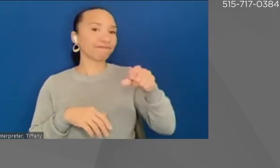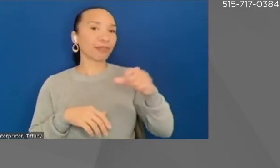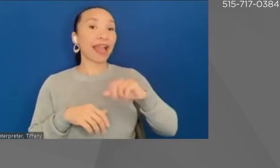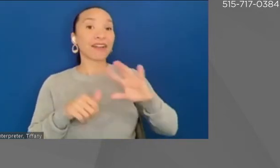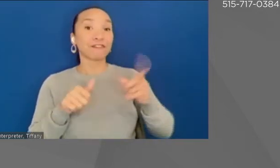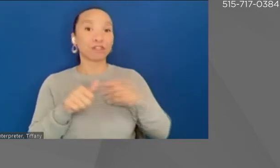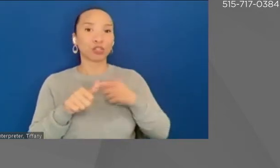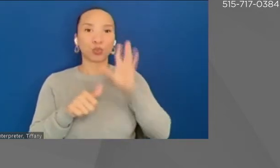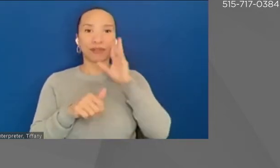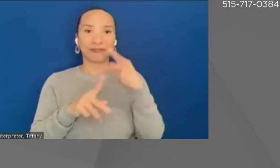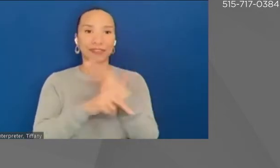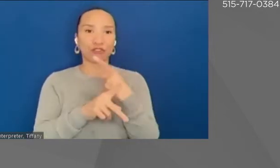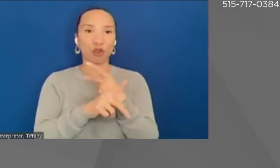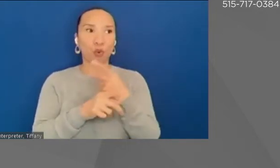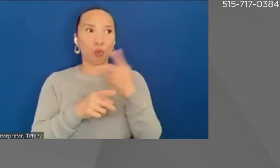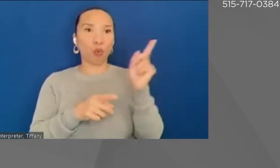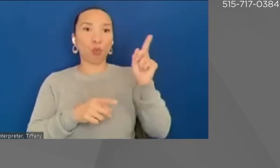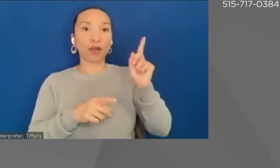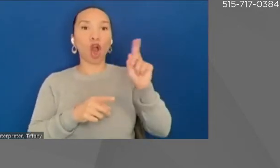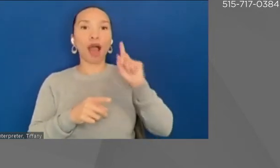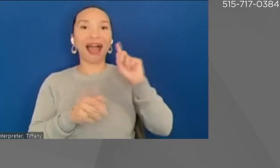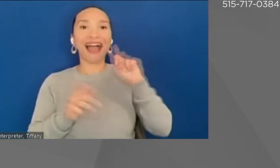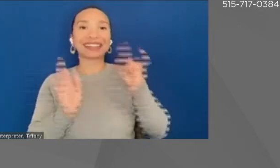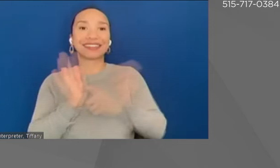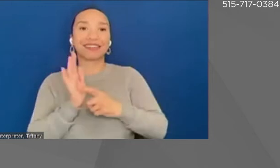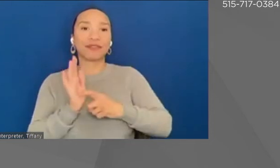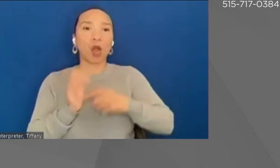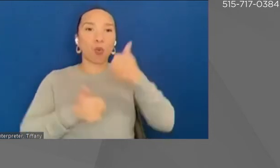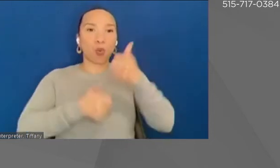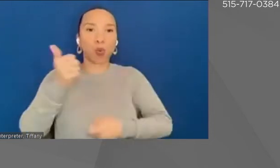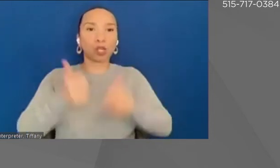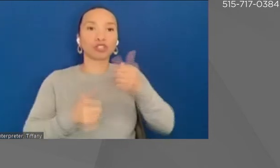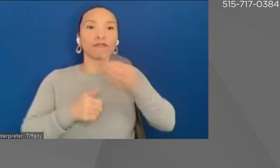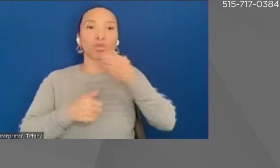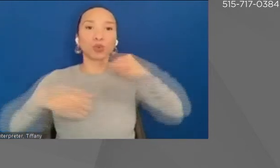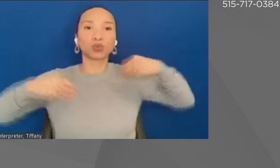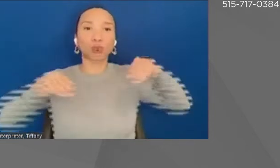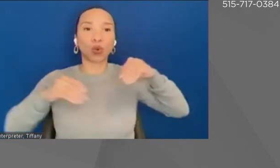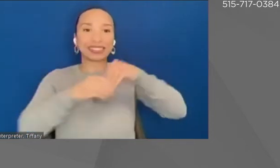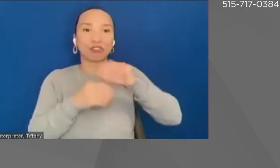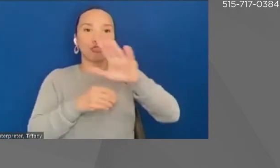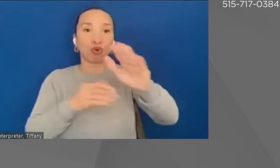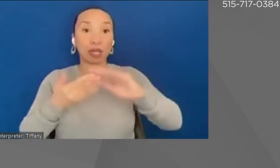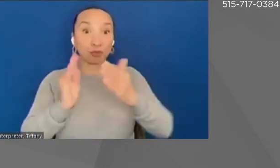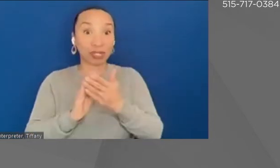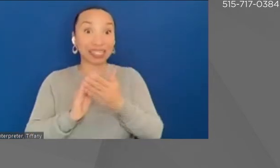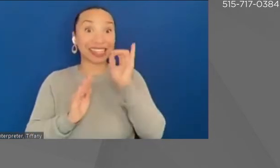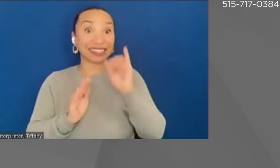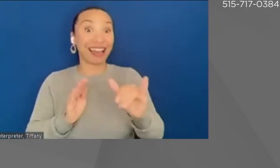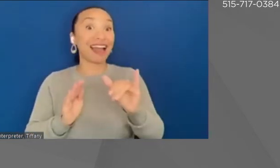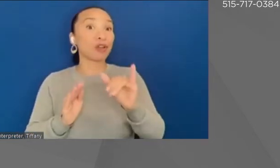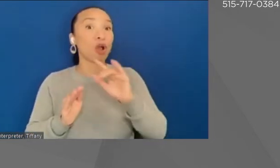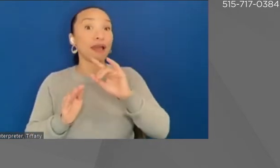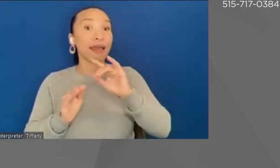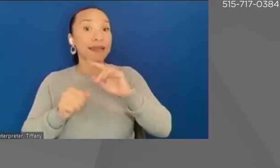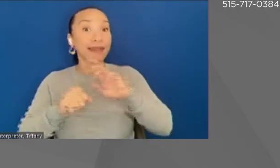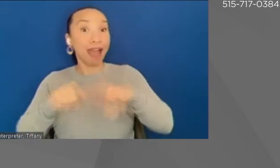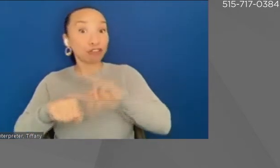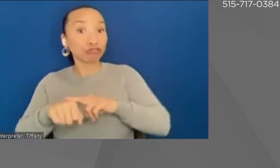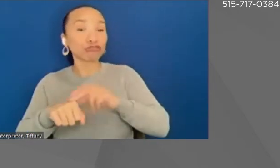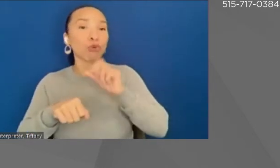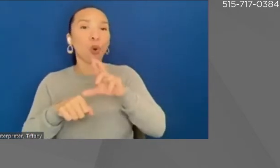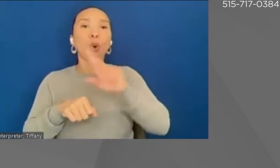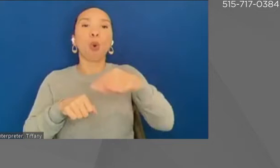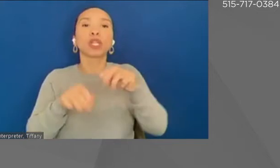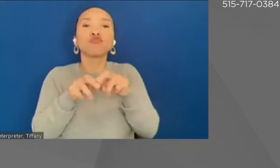the grocers that are in your community? Are they, nationwide groceries, or are they more regional or even local? And where we can